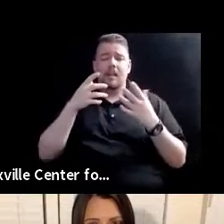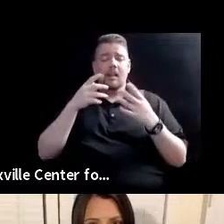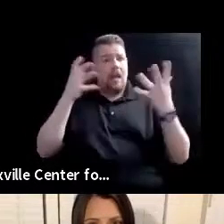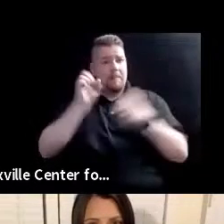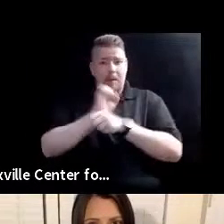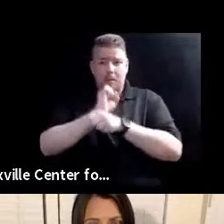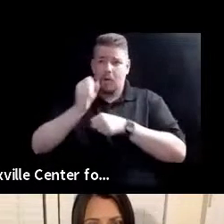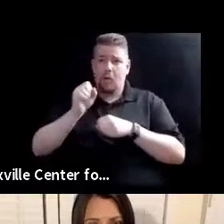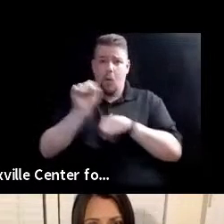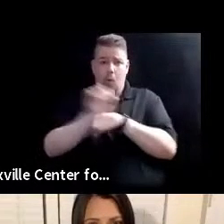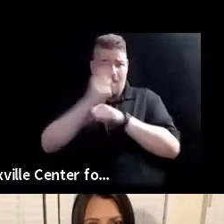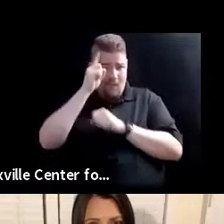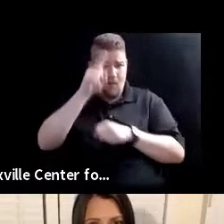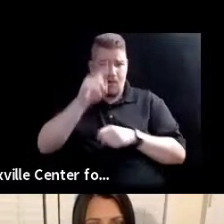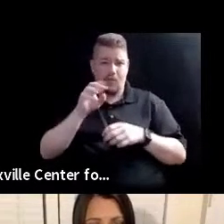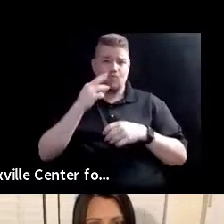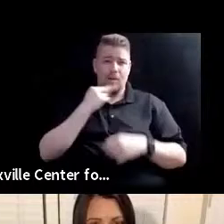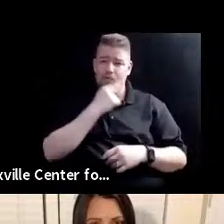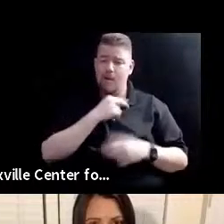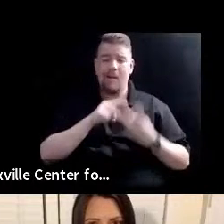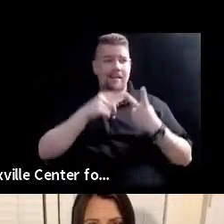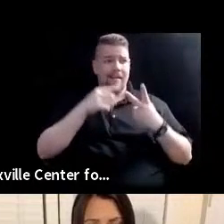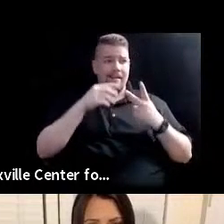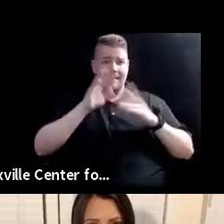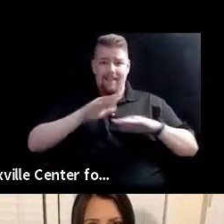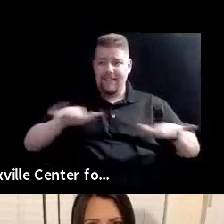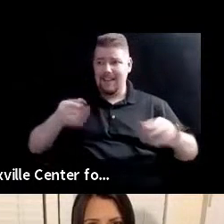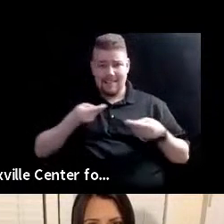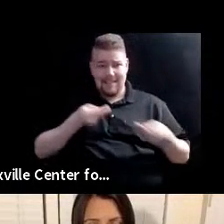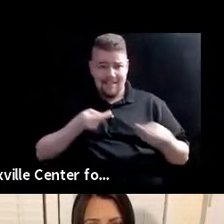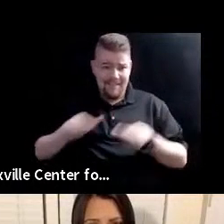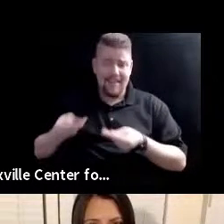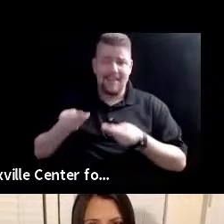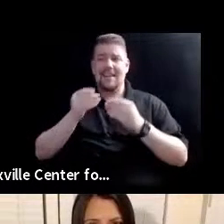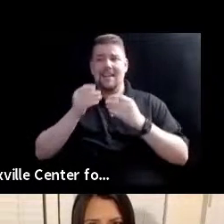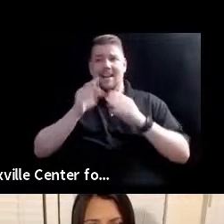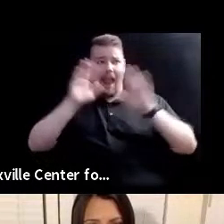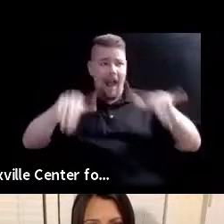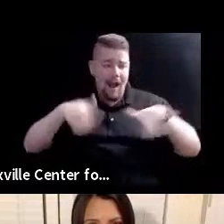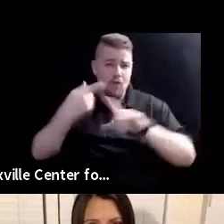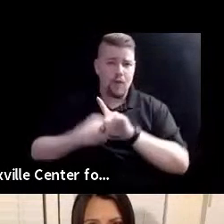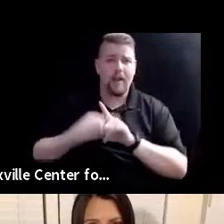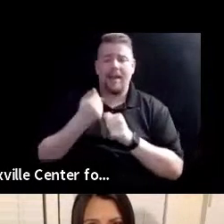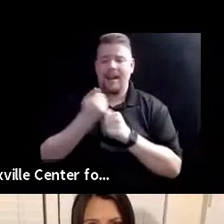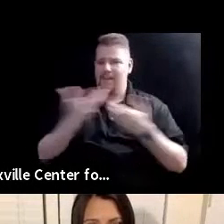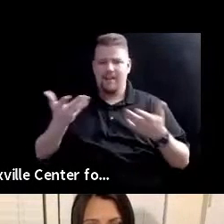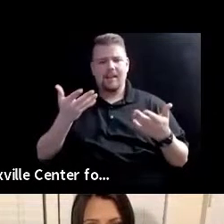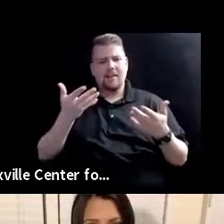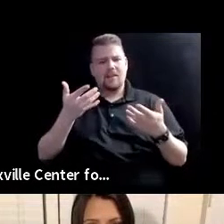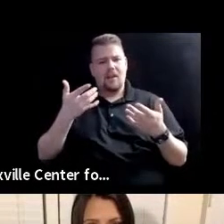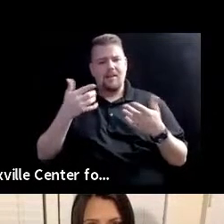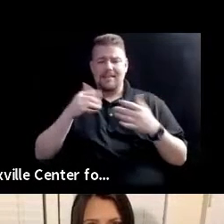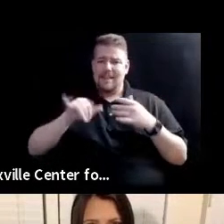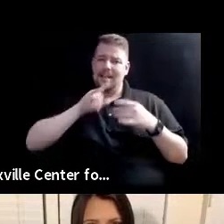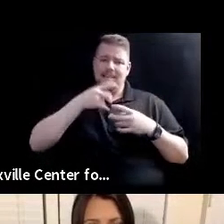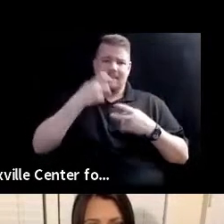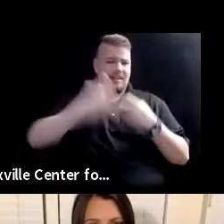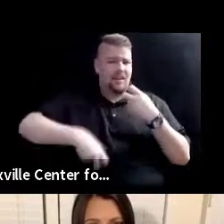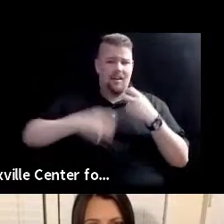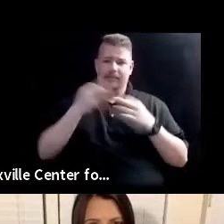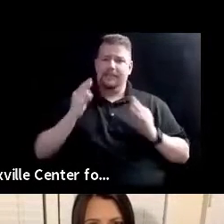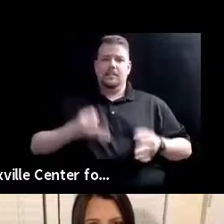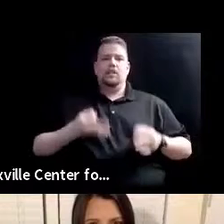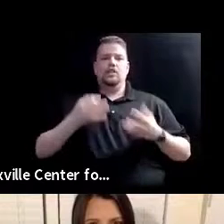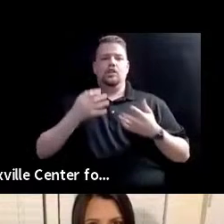restaurants. They've got kids to feed and shelter, and it's a tough call to make